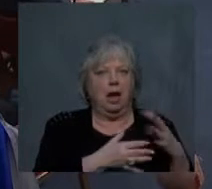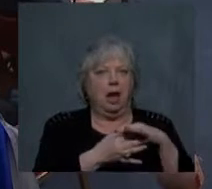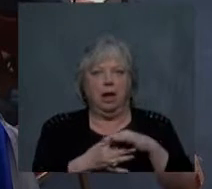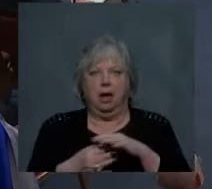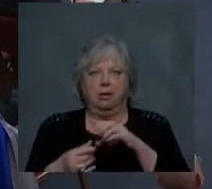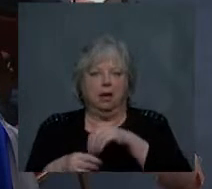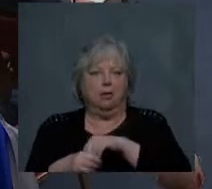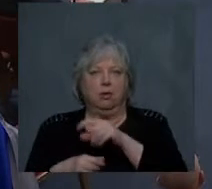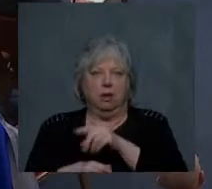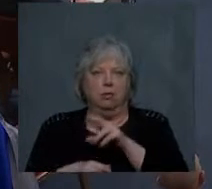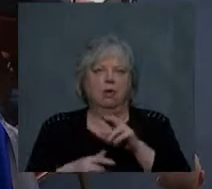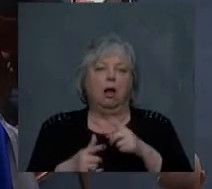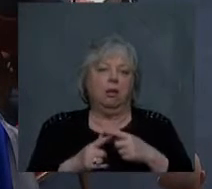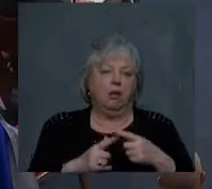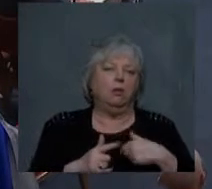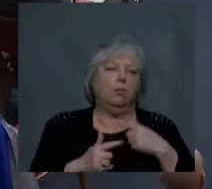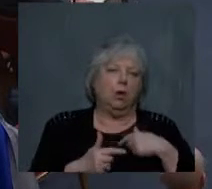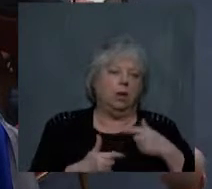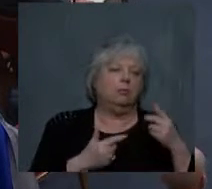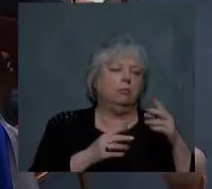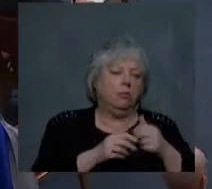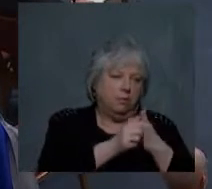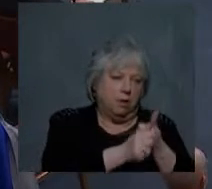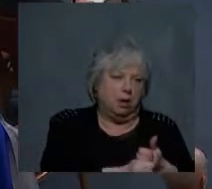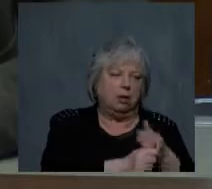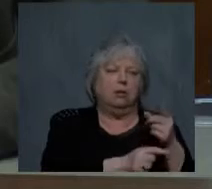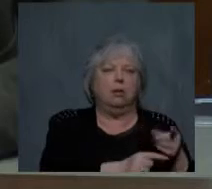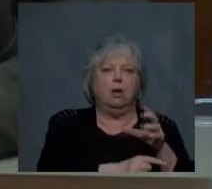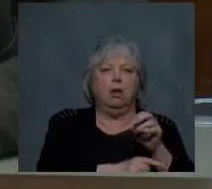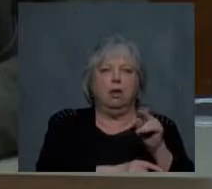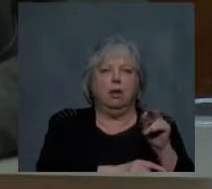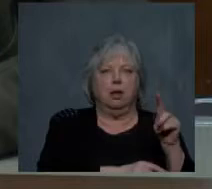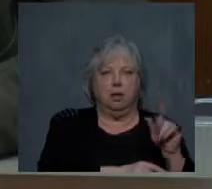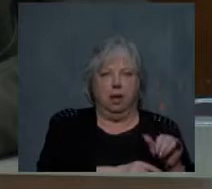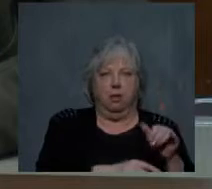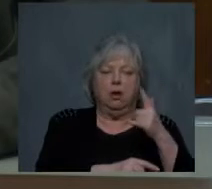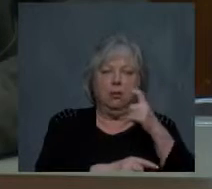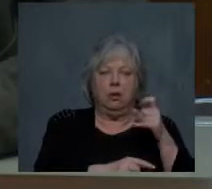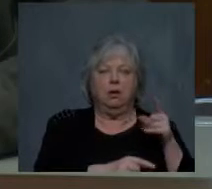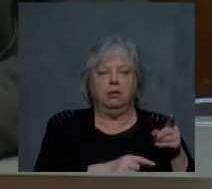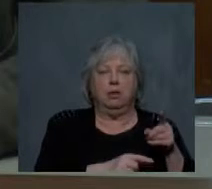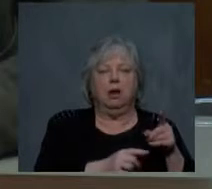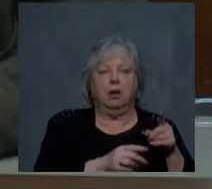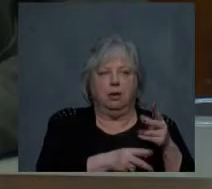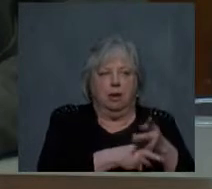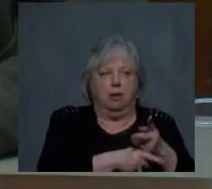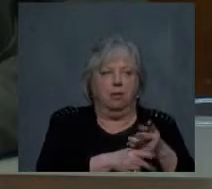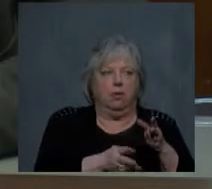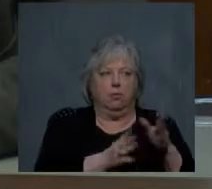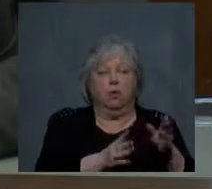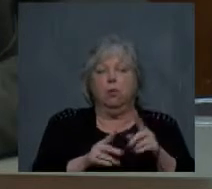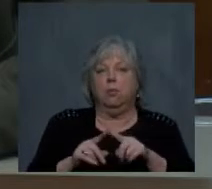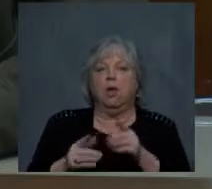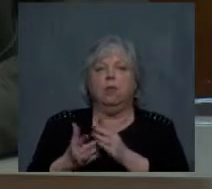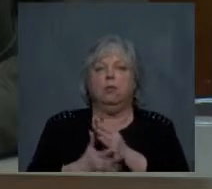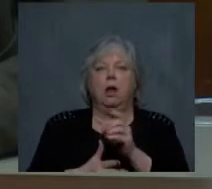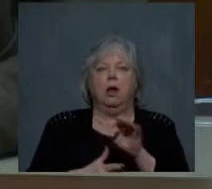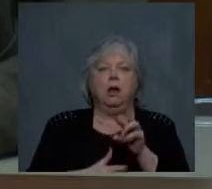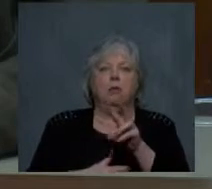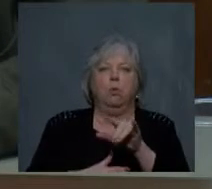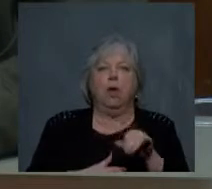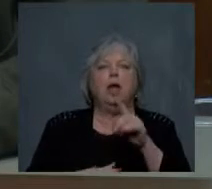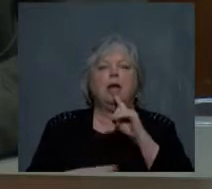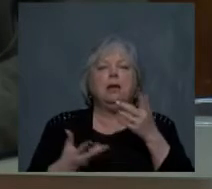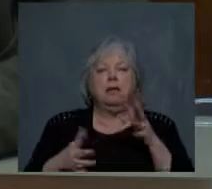request, because they are the ones that maintain the roadway. But the right-of-way is dedicated, for any